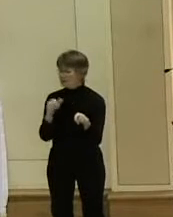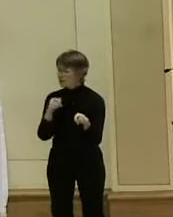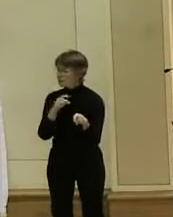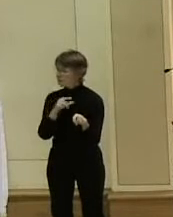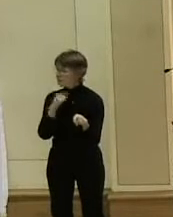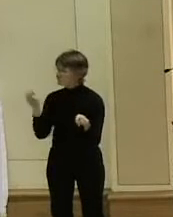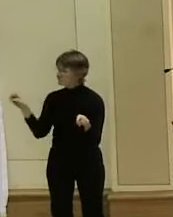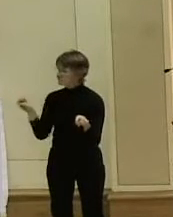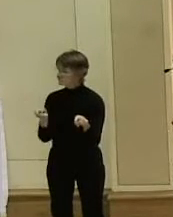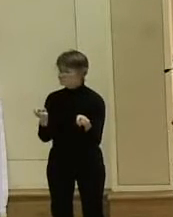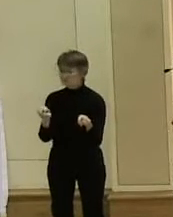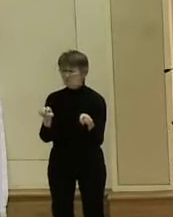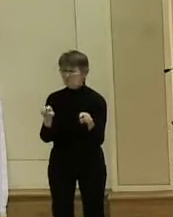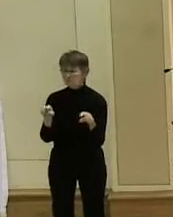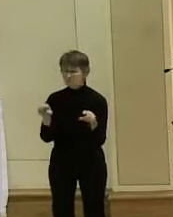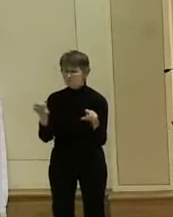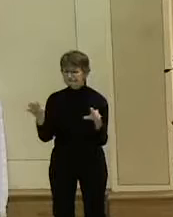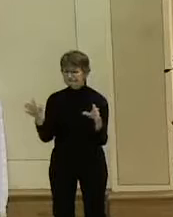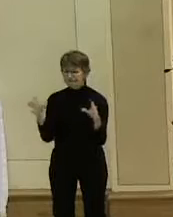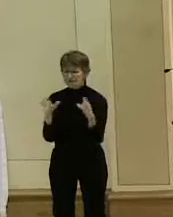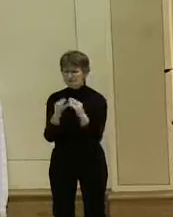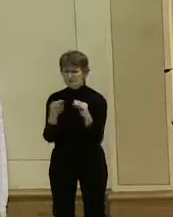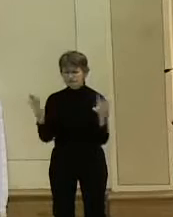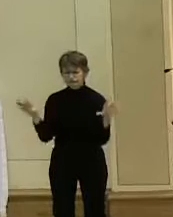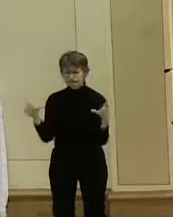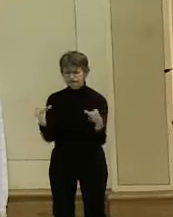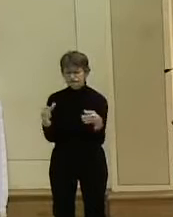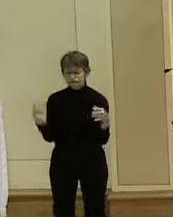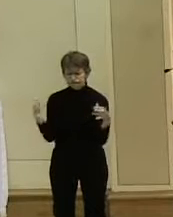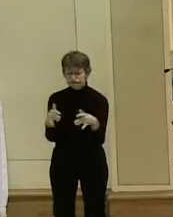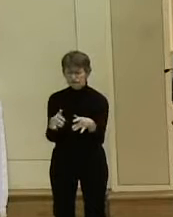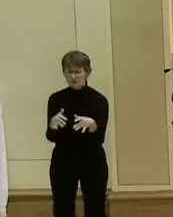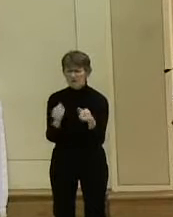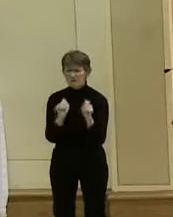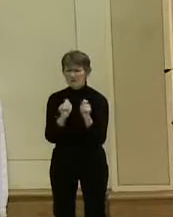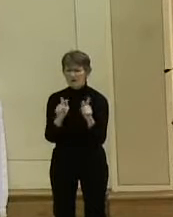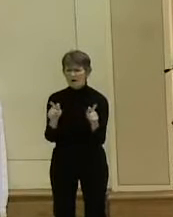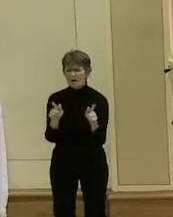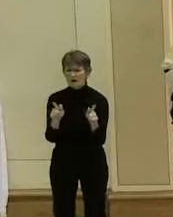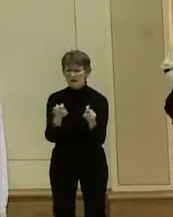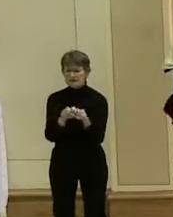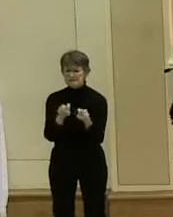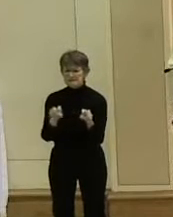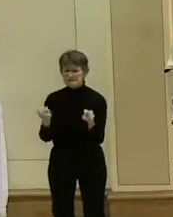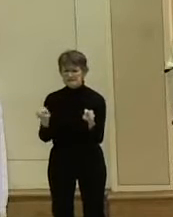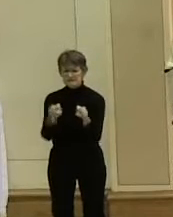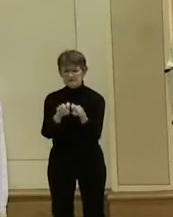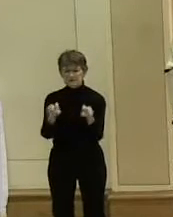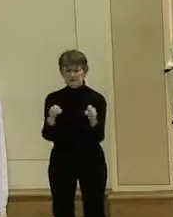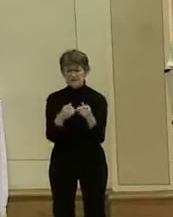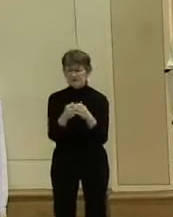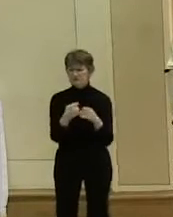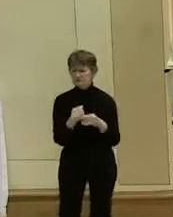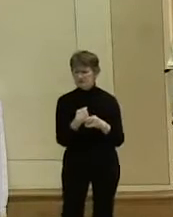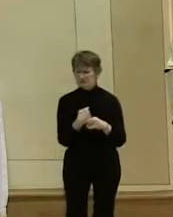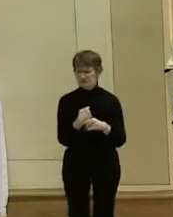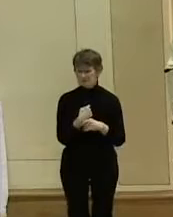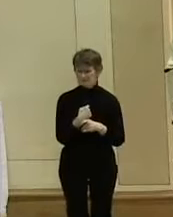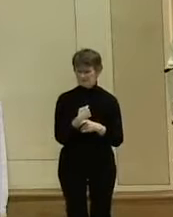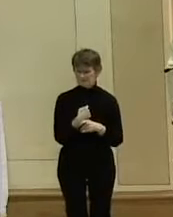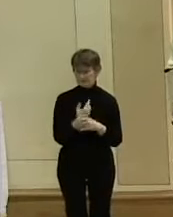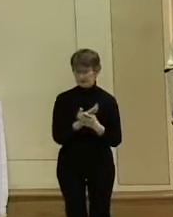another priest came in and sat with that other priest who came in second. And they were all sitting around me. Now, it shows my